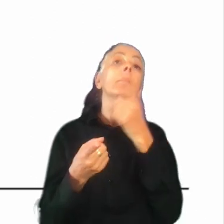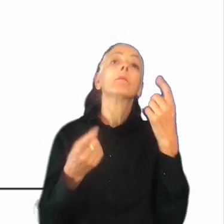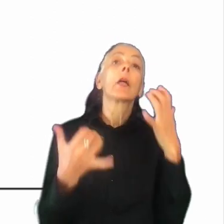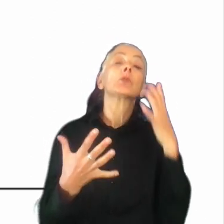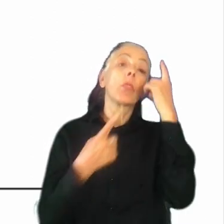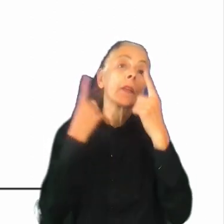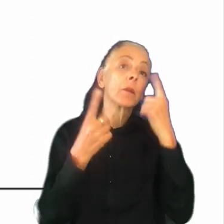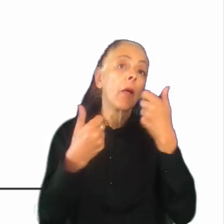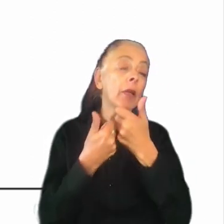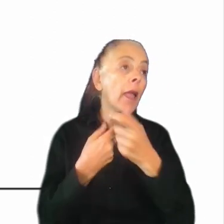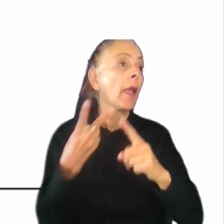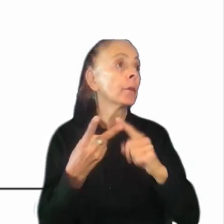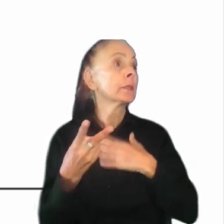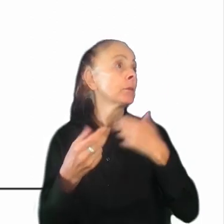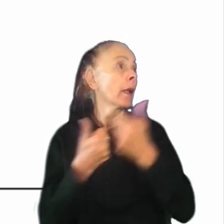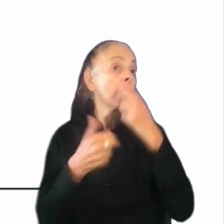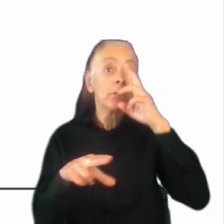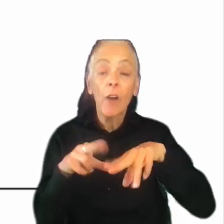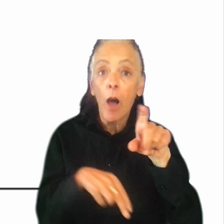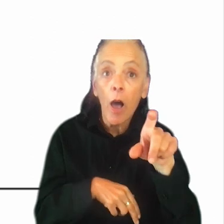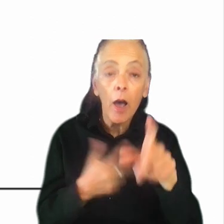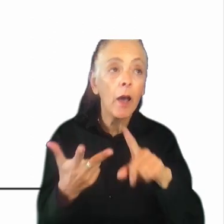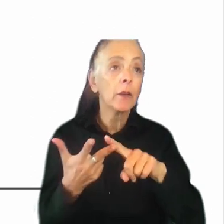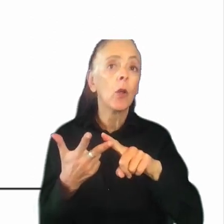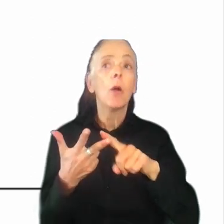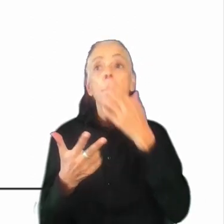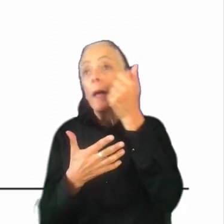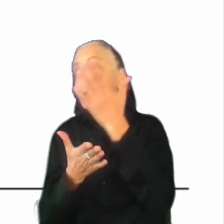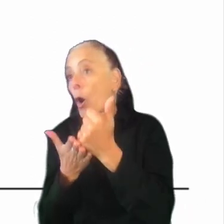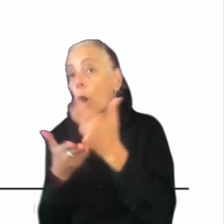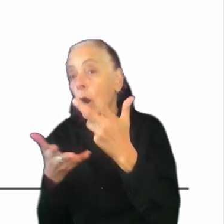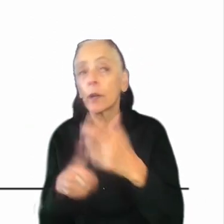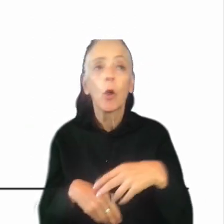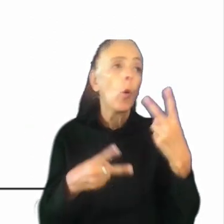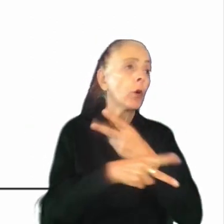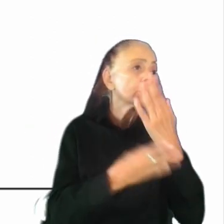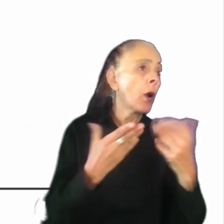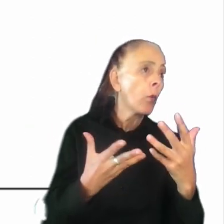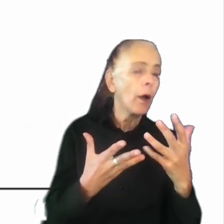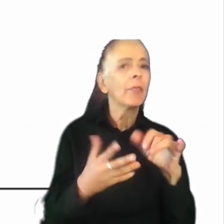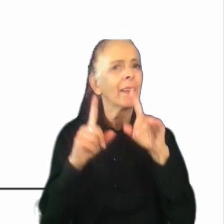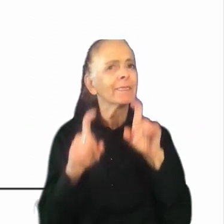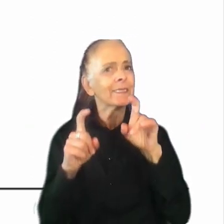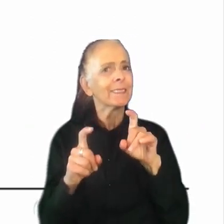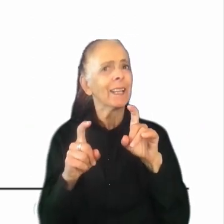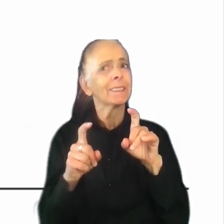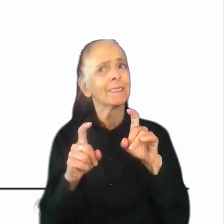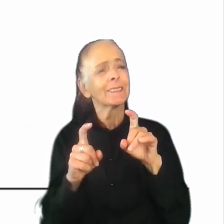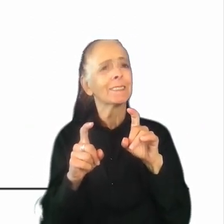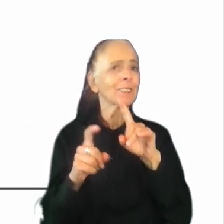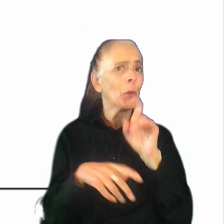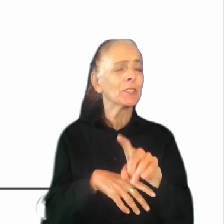game is my game fun what's the best bit what's the worst bit it's really a test question that you do need real users to